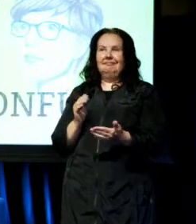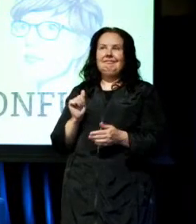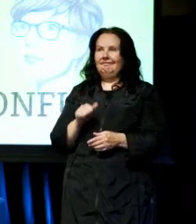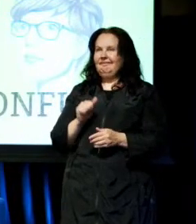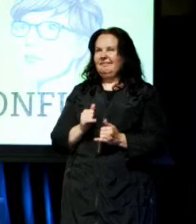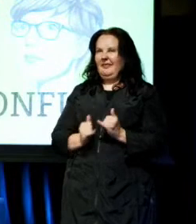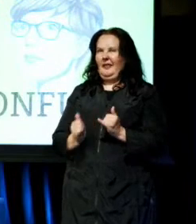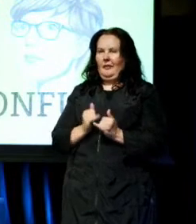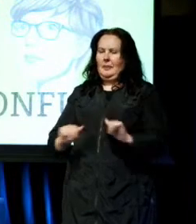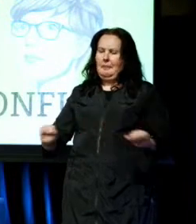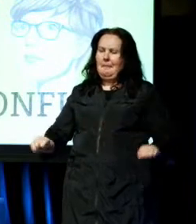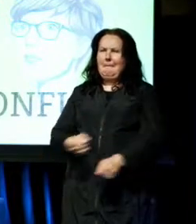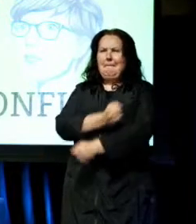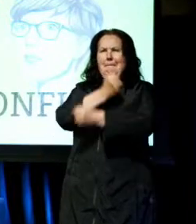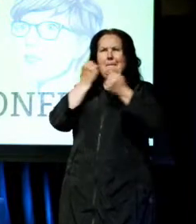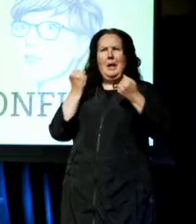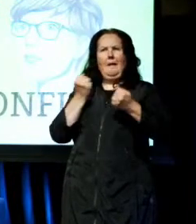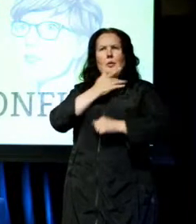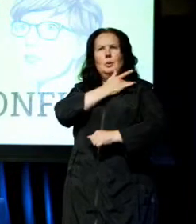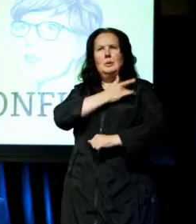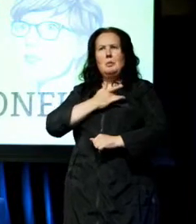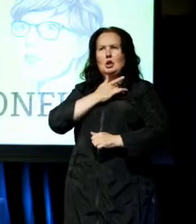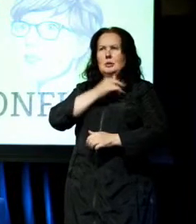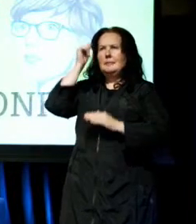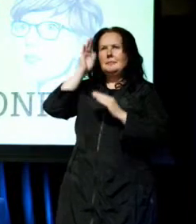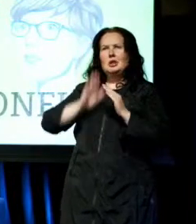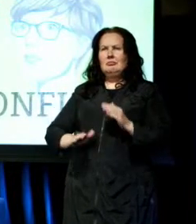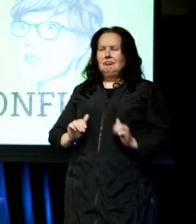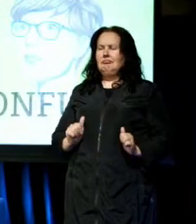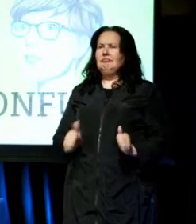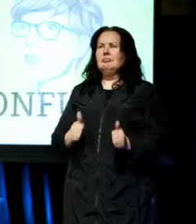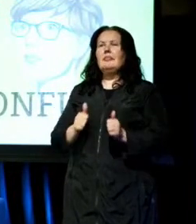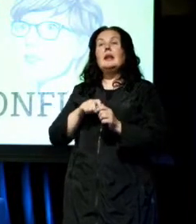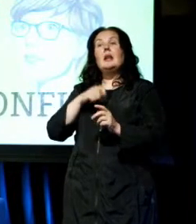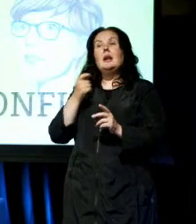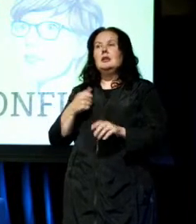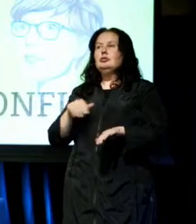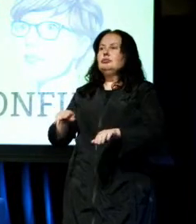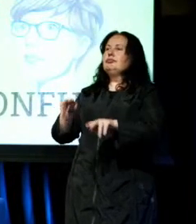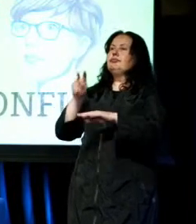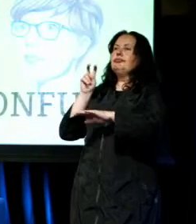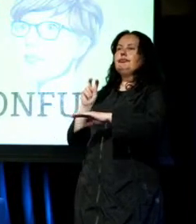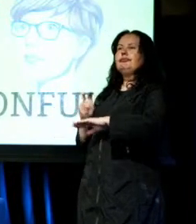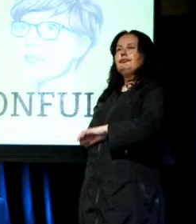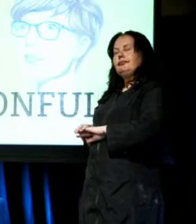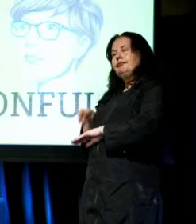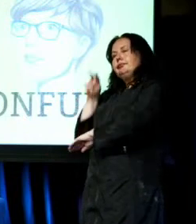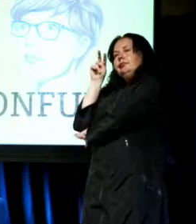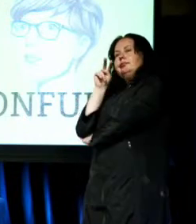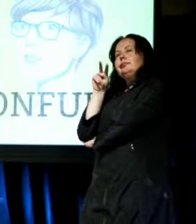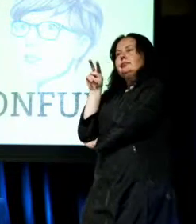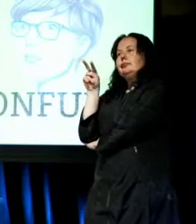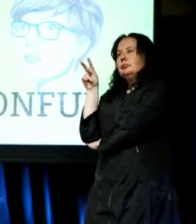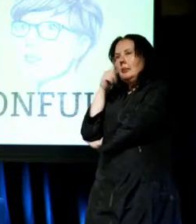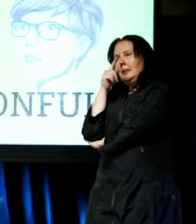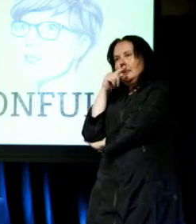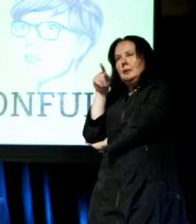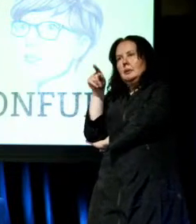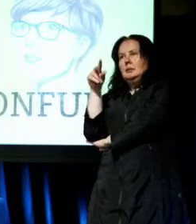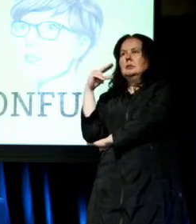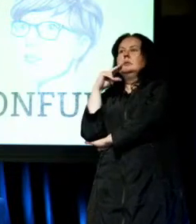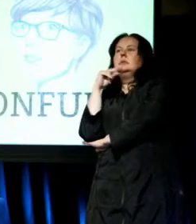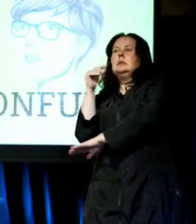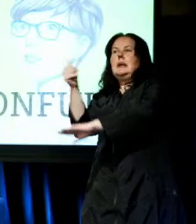a very powerful, emotional experience. And to get to sit back and watch people saying some words that you've